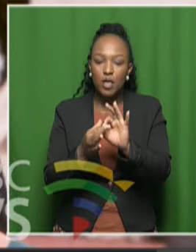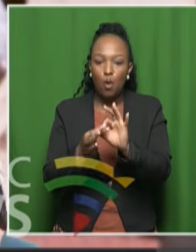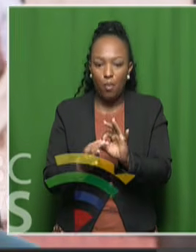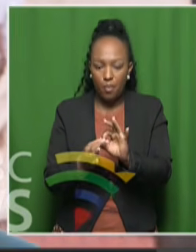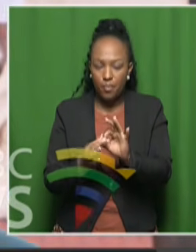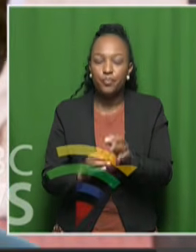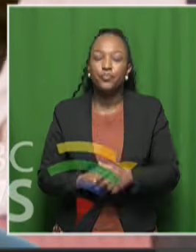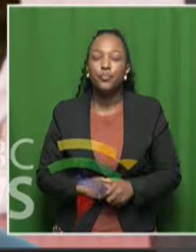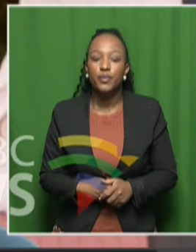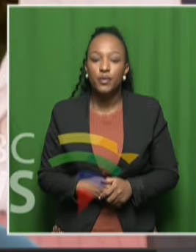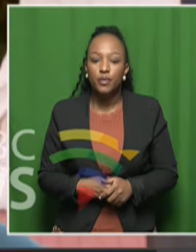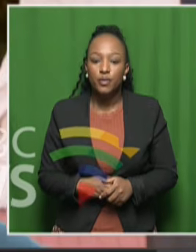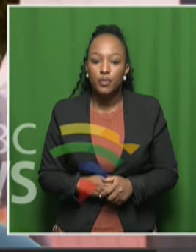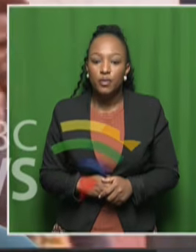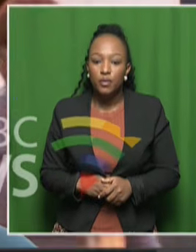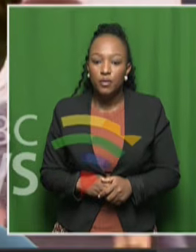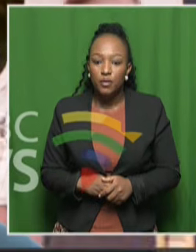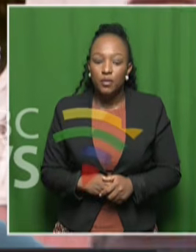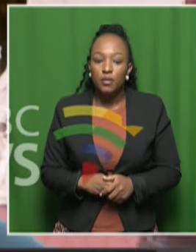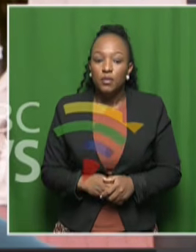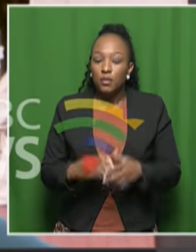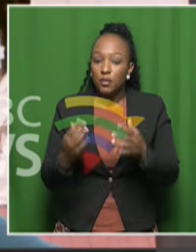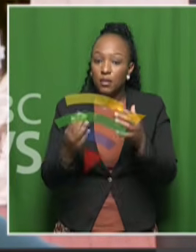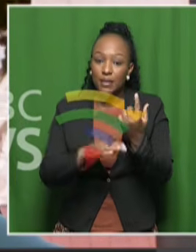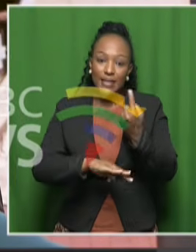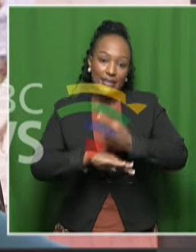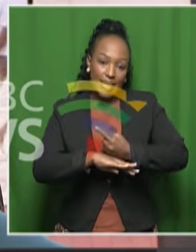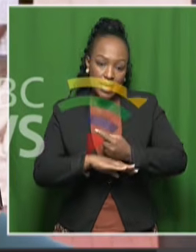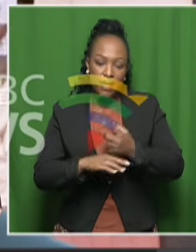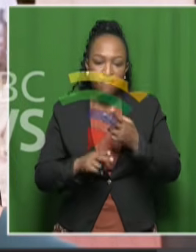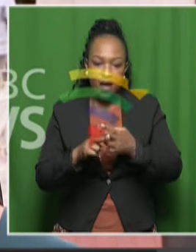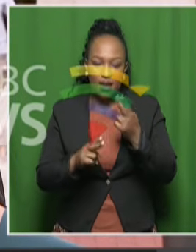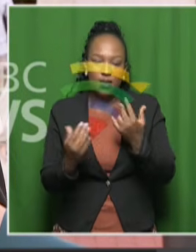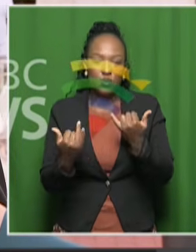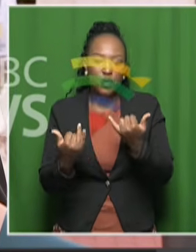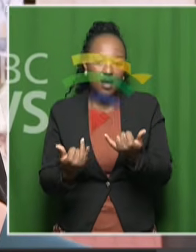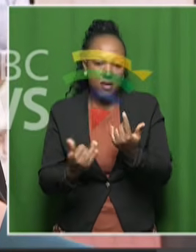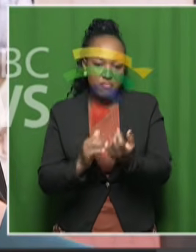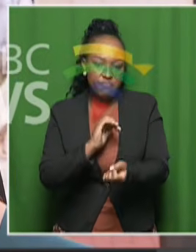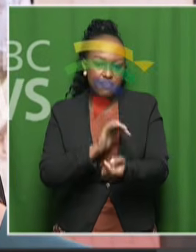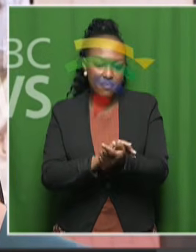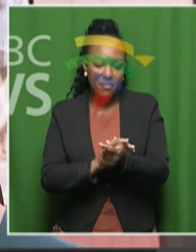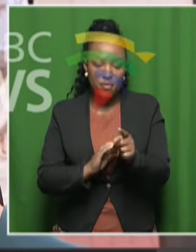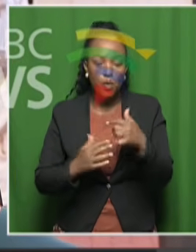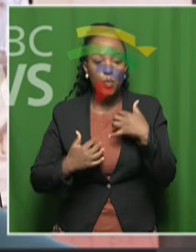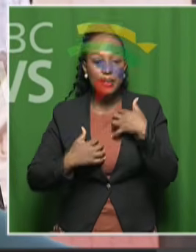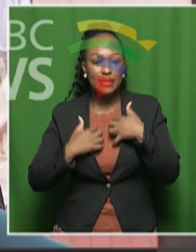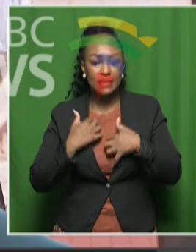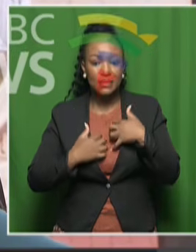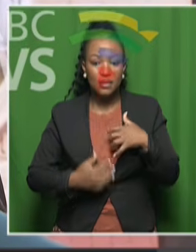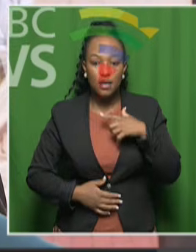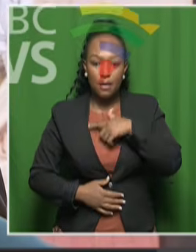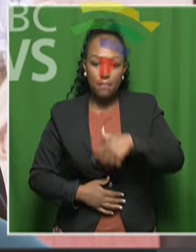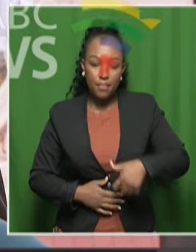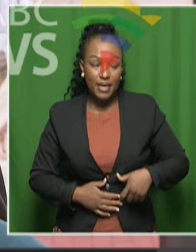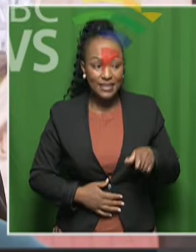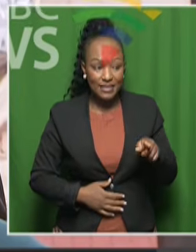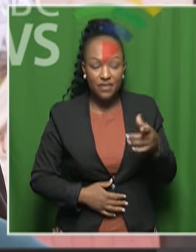home. The day has finally come. We're excited that the President has